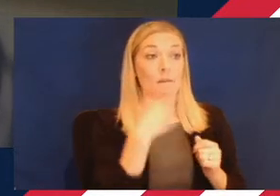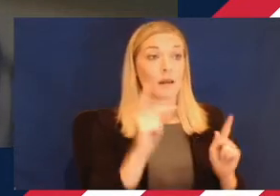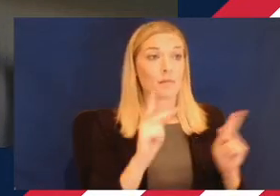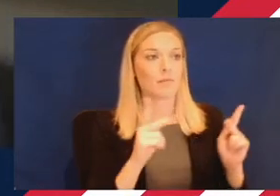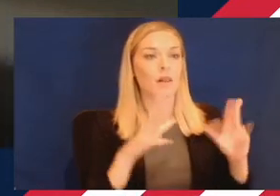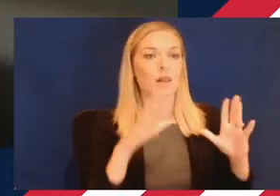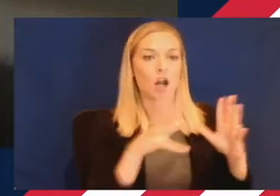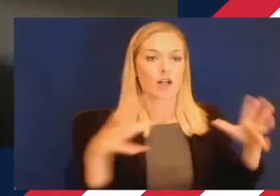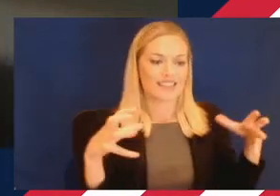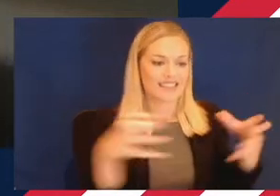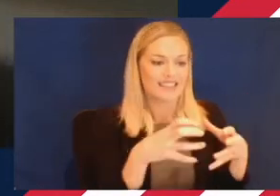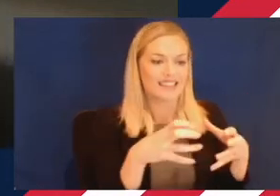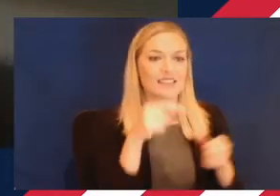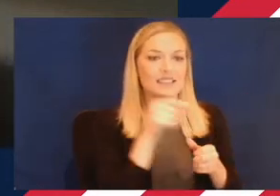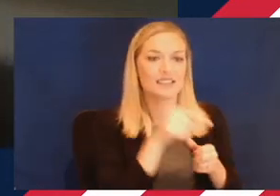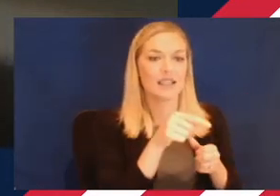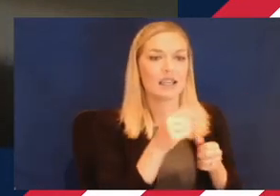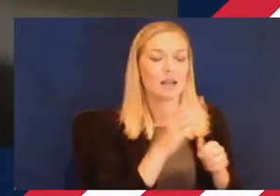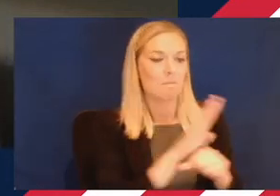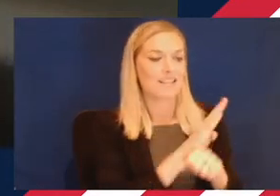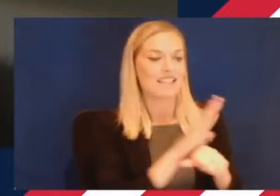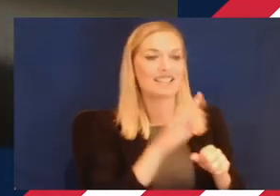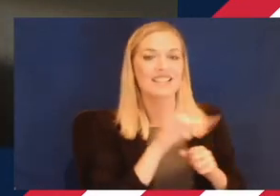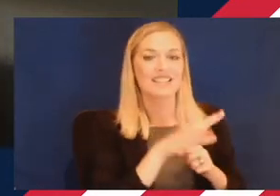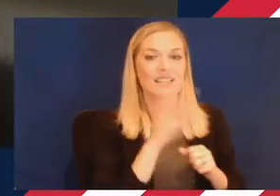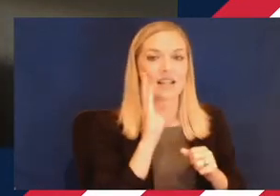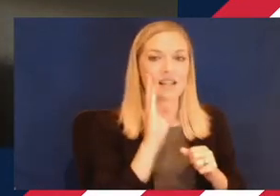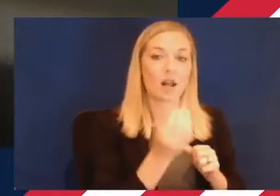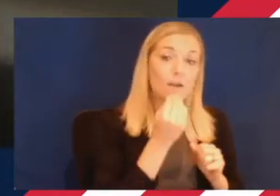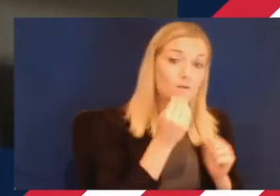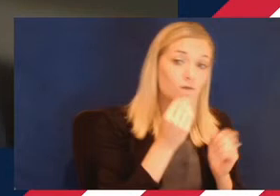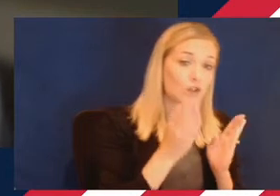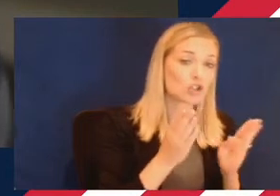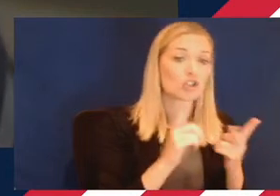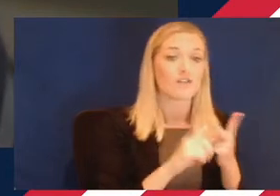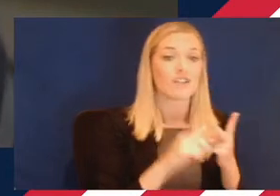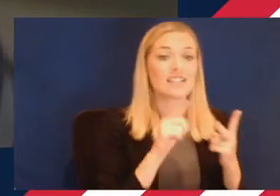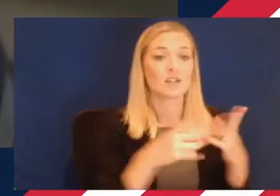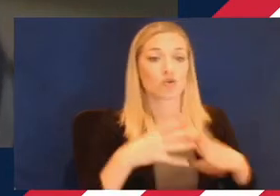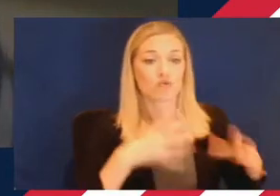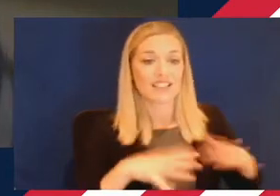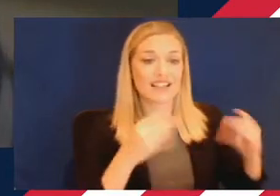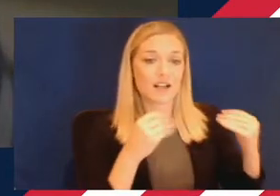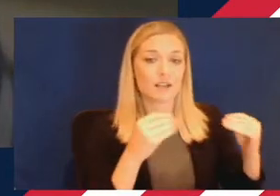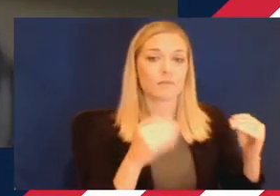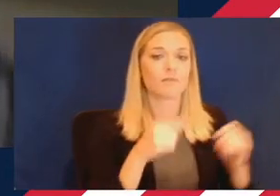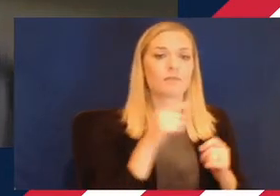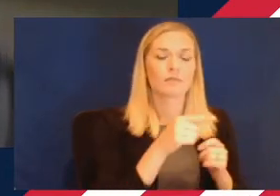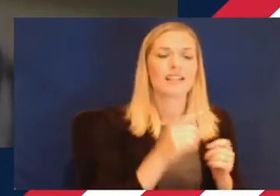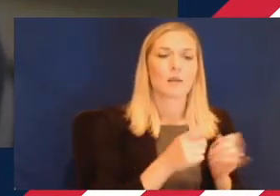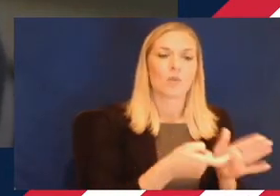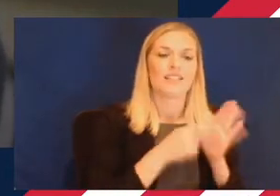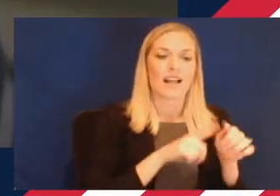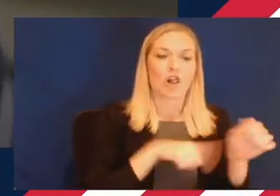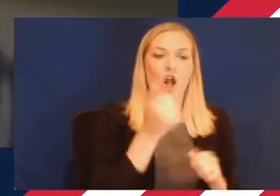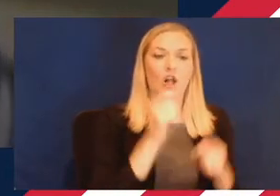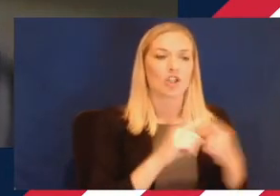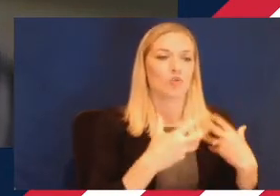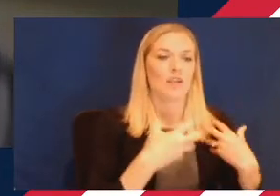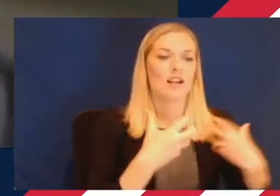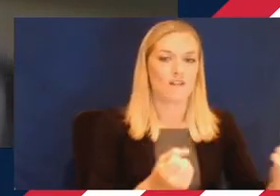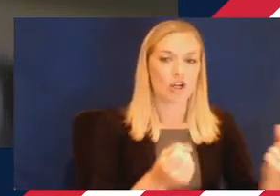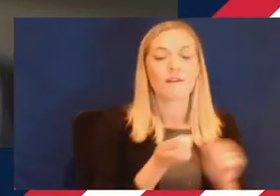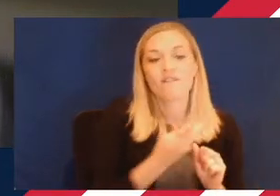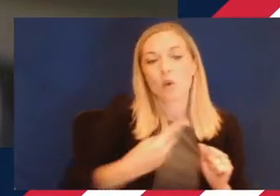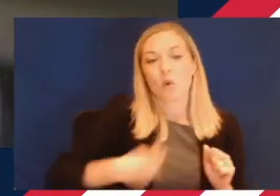recover: retail, hospitality, laborers, and food service. Few of us have jobs in the digital economy where we can work remotely. One example